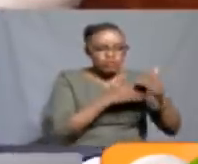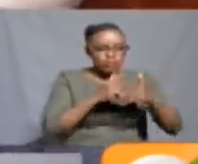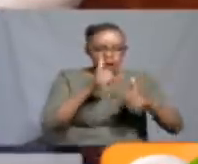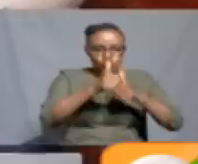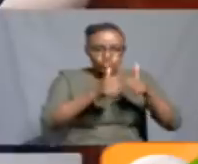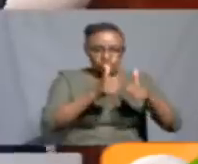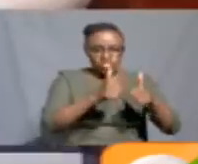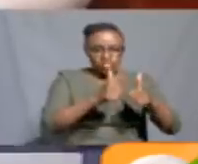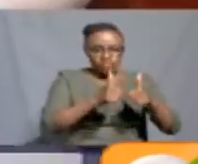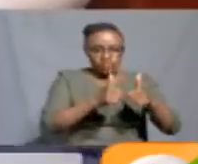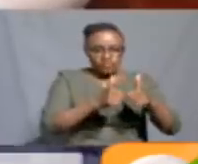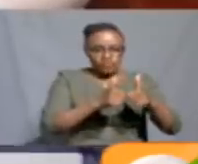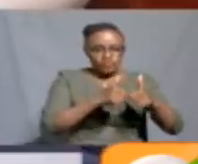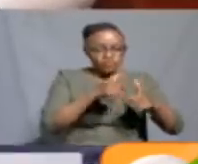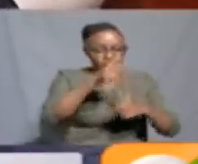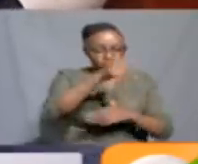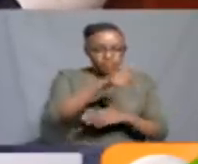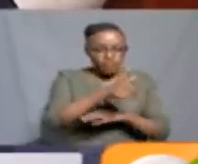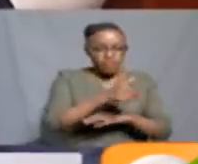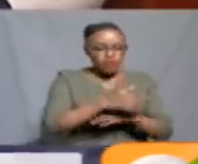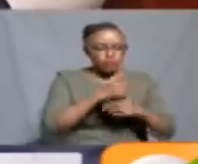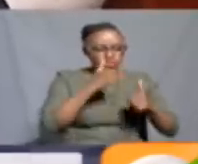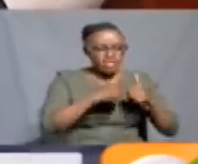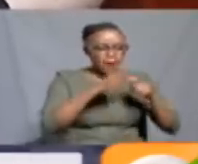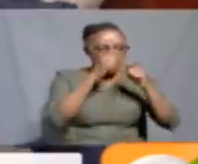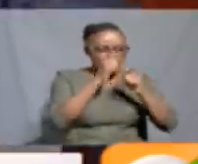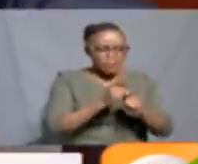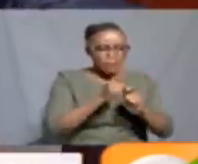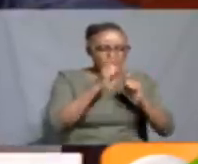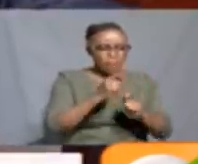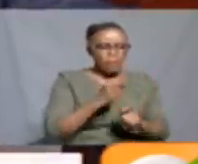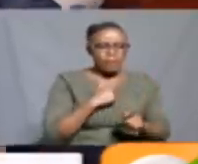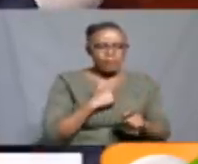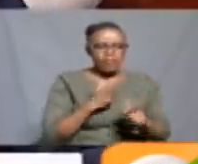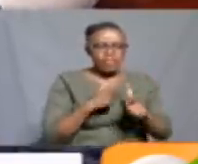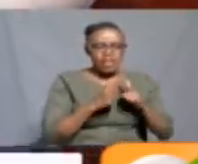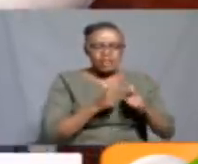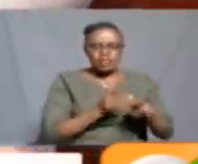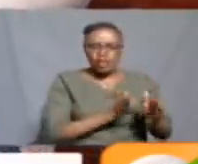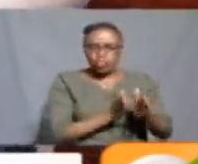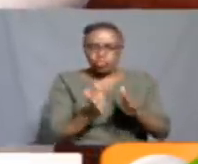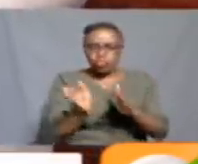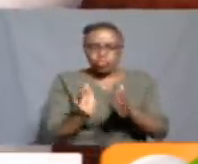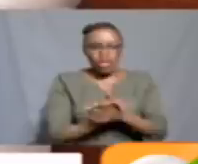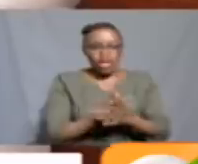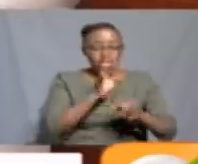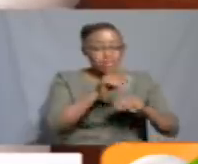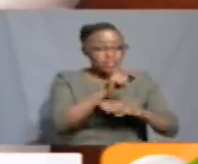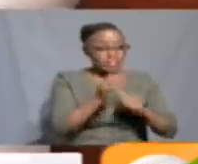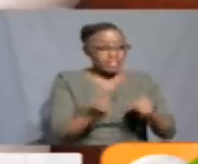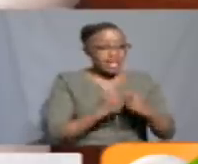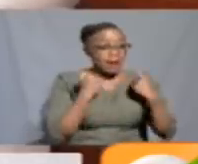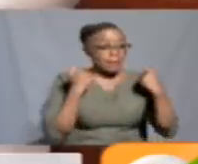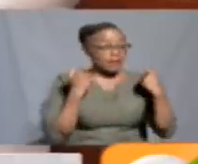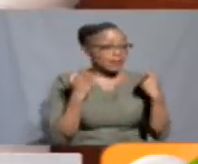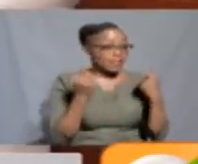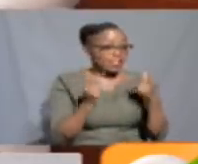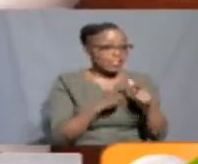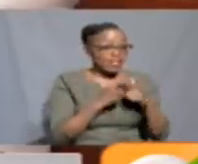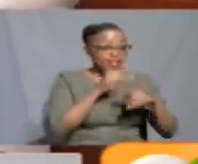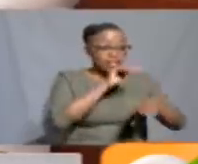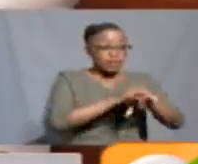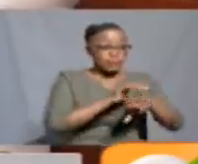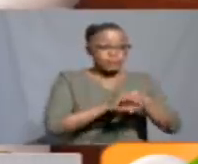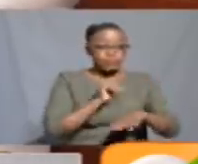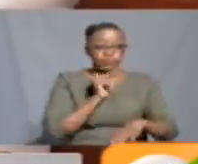guys, slow it down, pushing it out, moving on different directions. If so, it's not good for